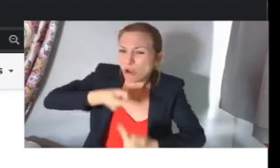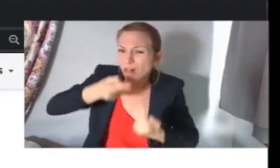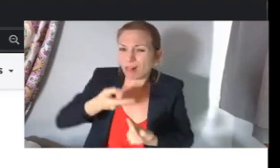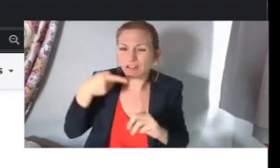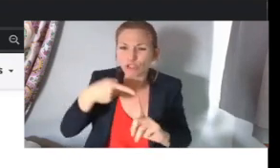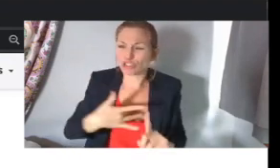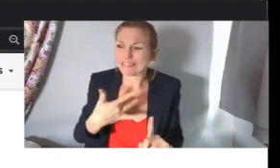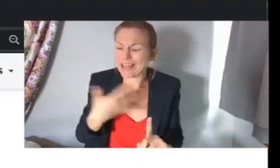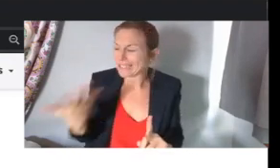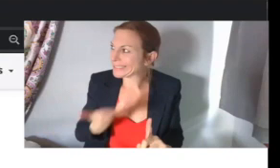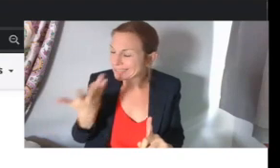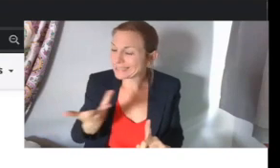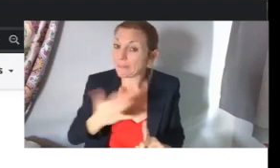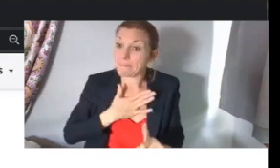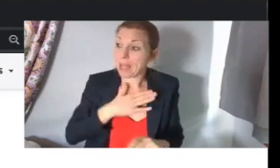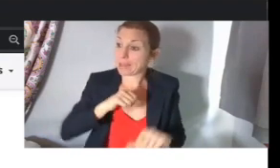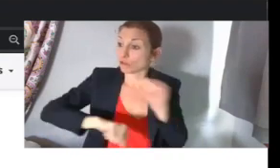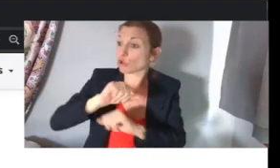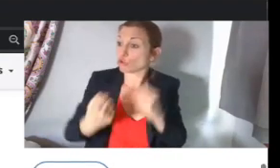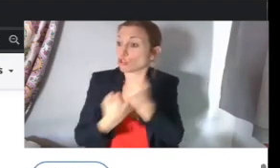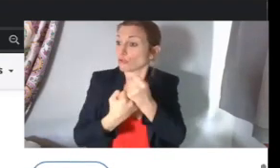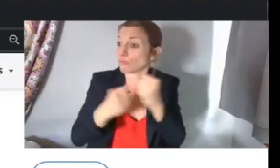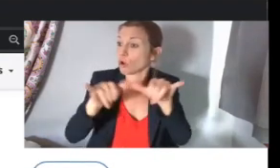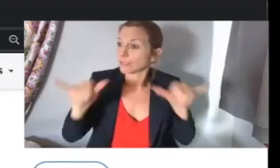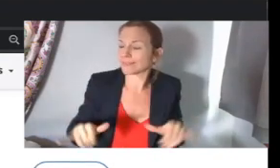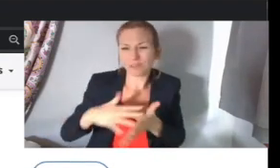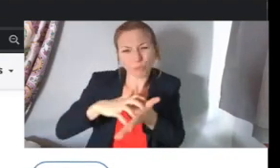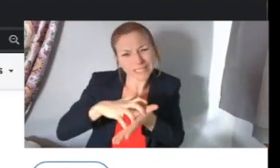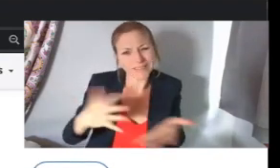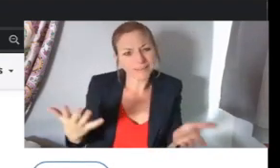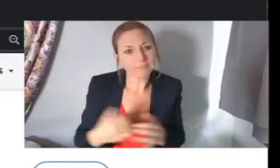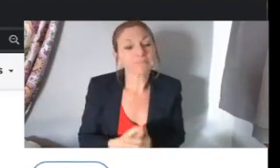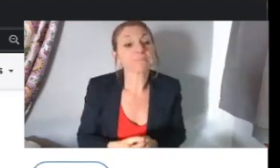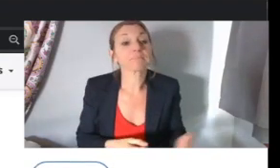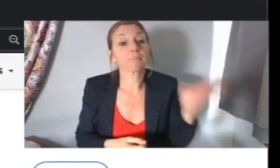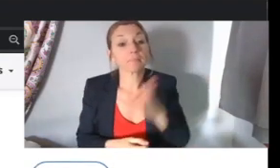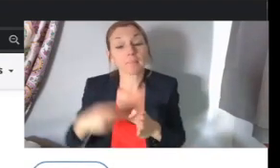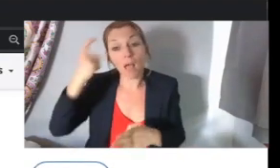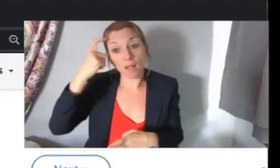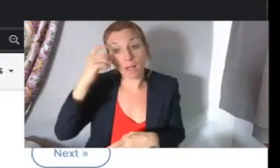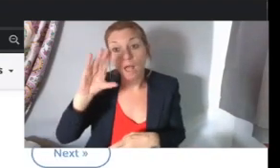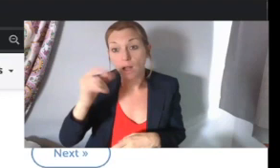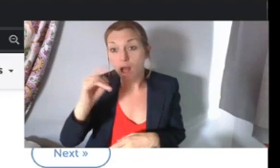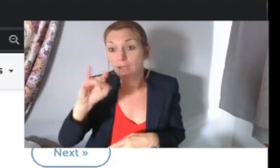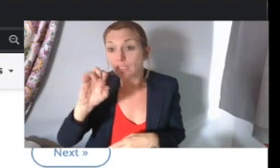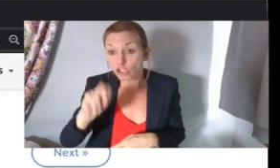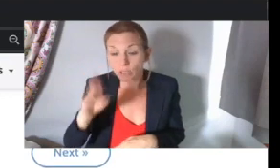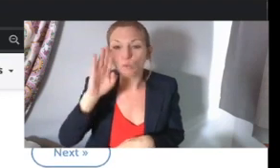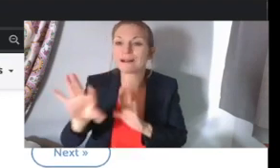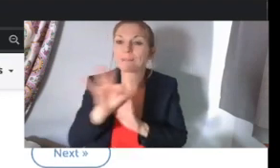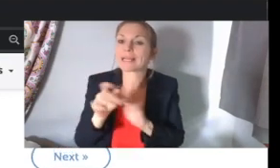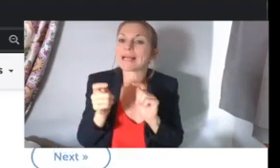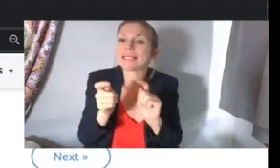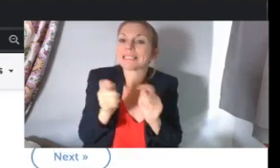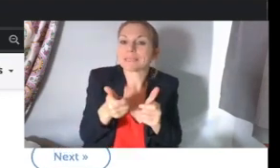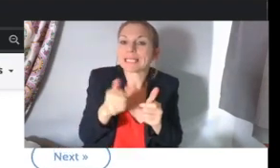system. Now over in cognition, we're going to pick speed of processing. We're picking speed of processing